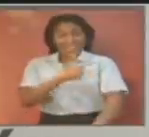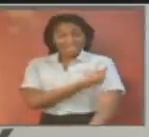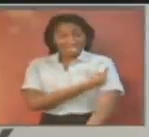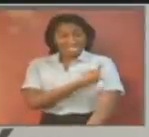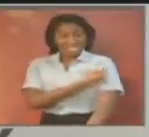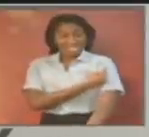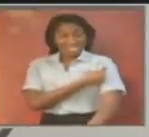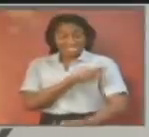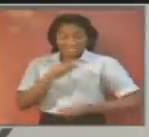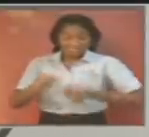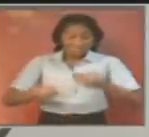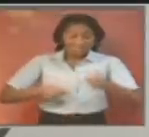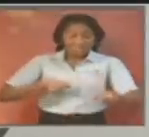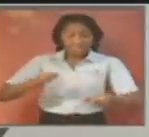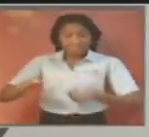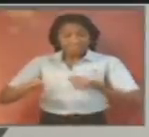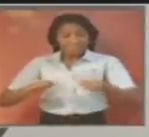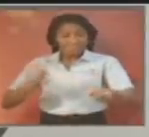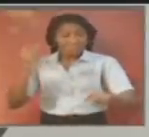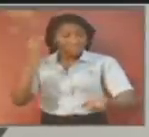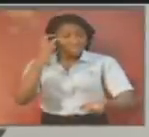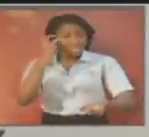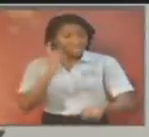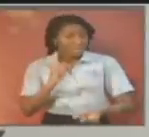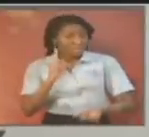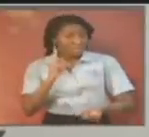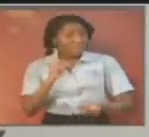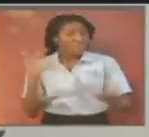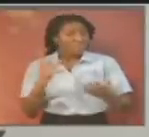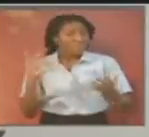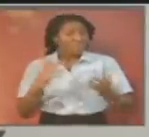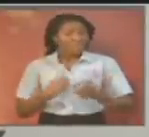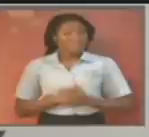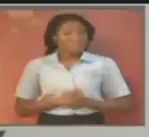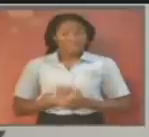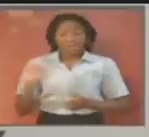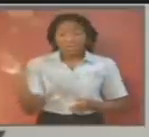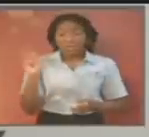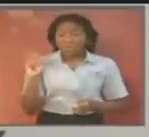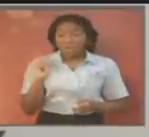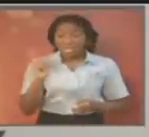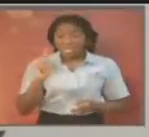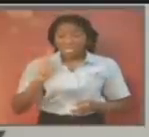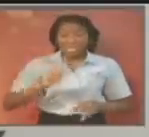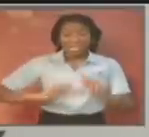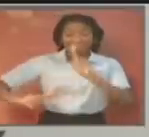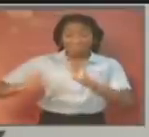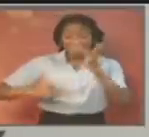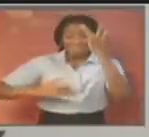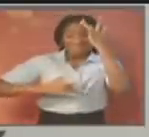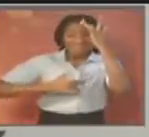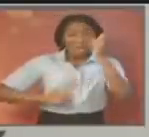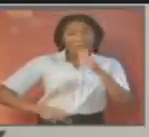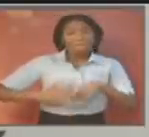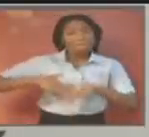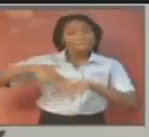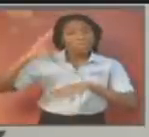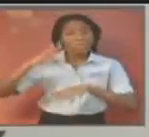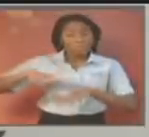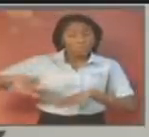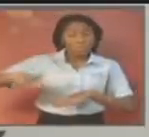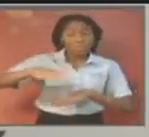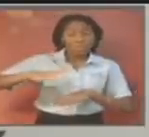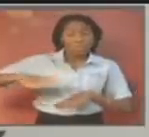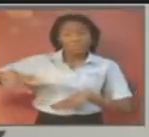into consideration the widespread area, all right, and the challenging or the